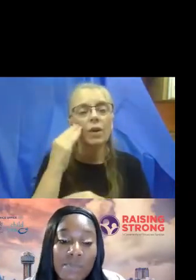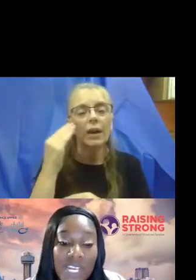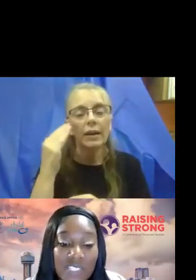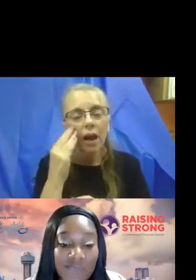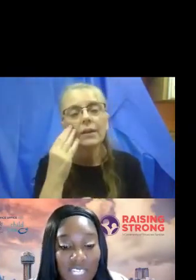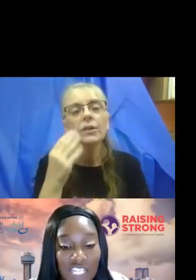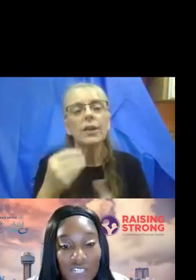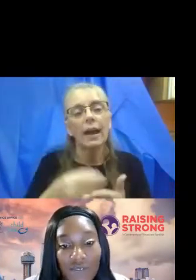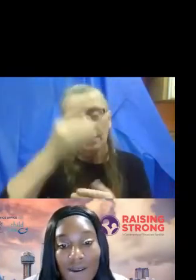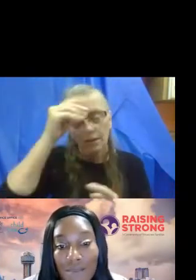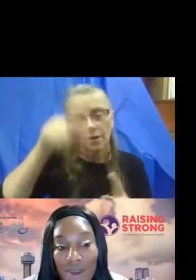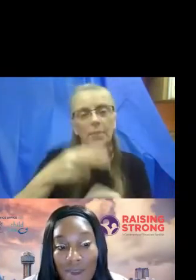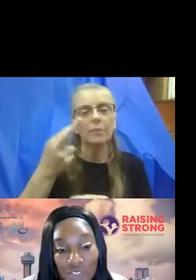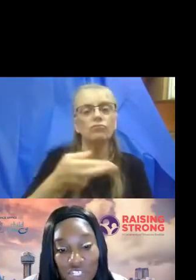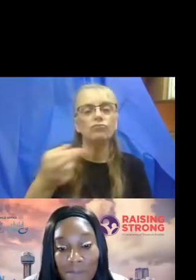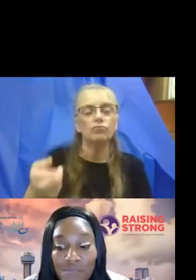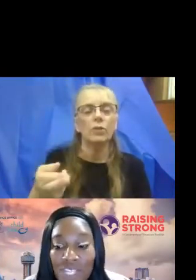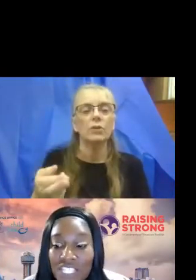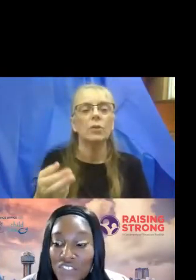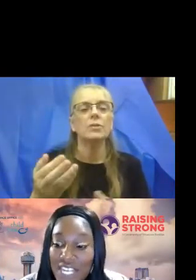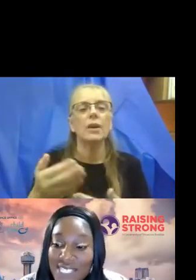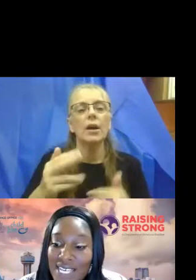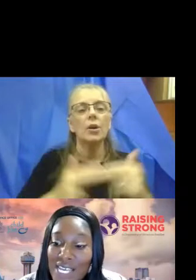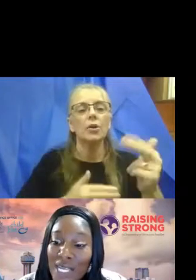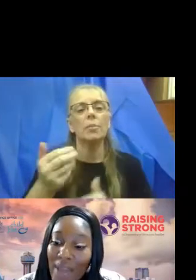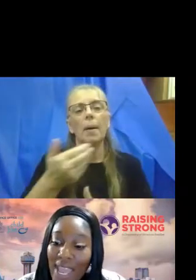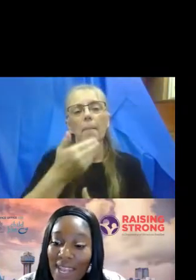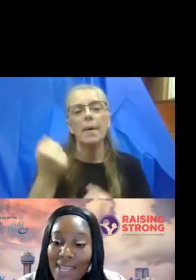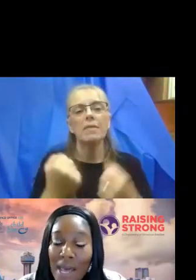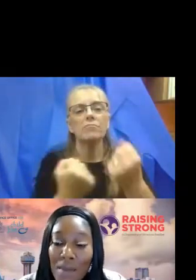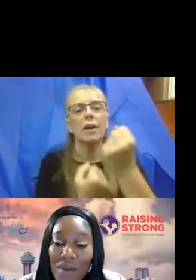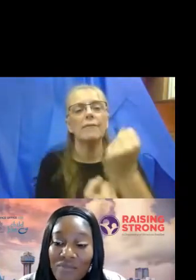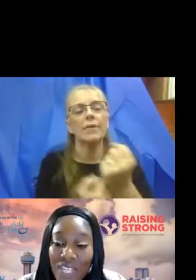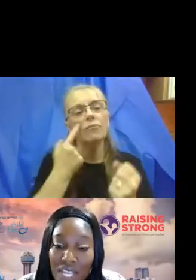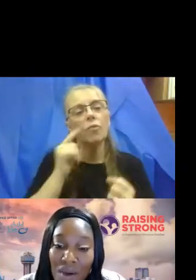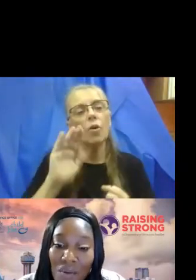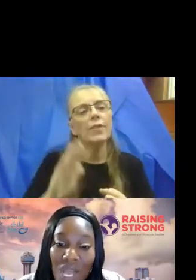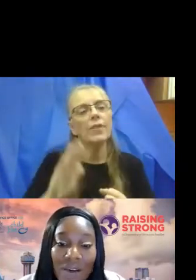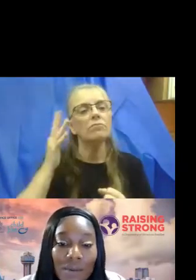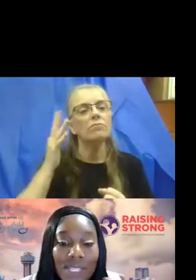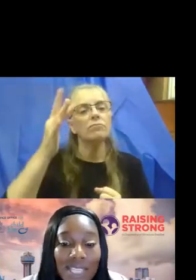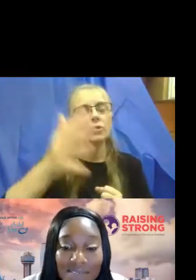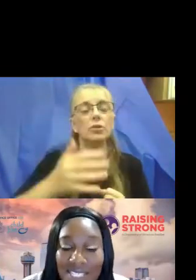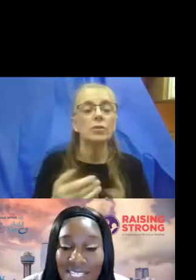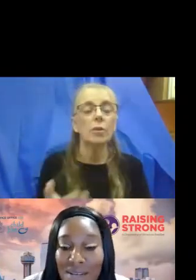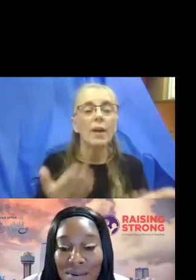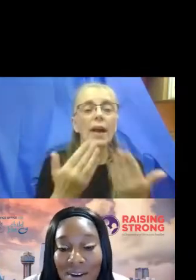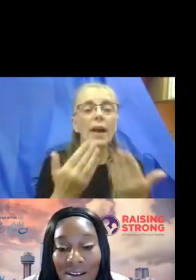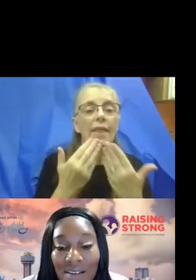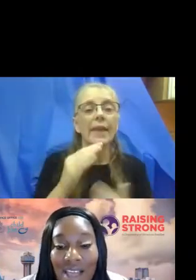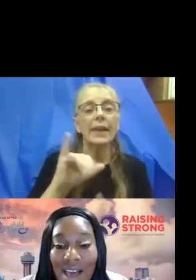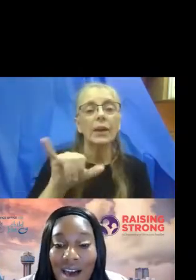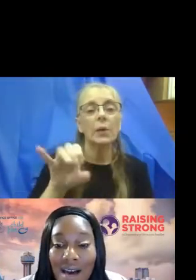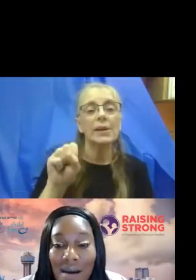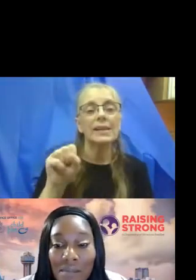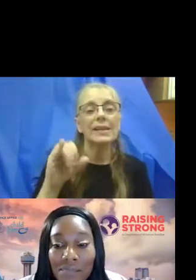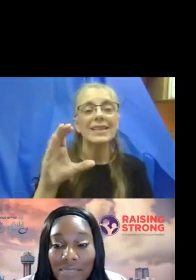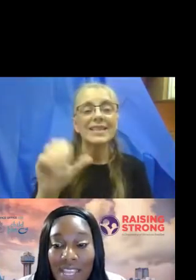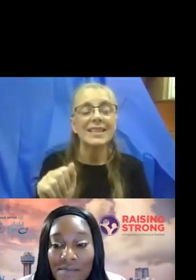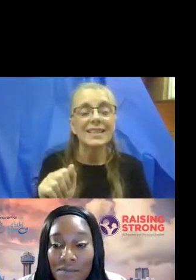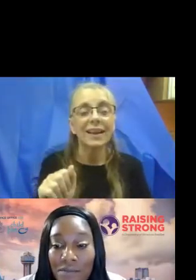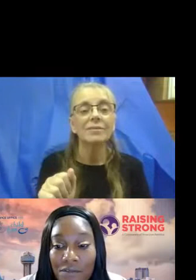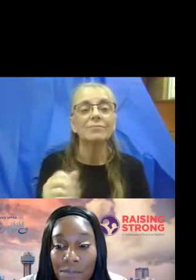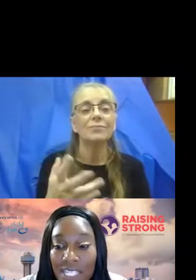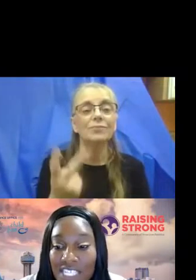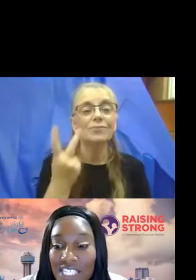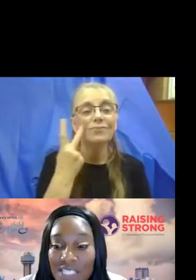build the best foundation for a bright future. So Jessica, go ahead and come on video. We would love to see you, girl.